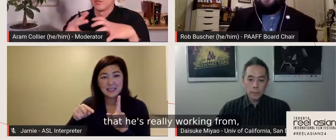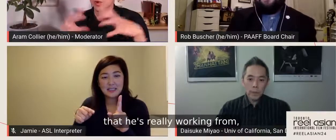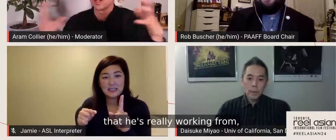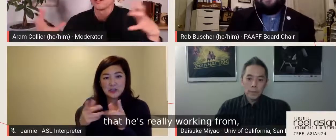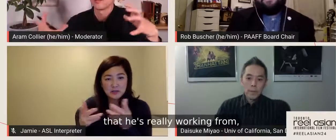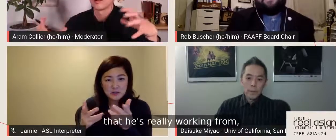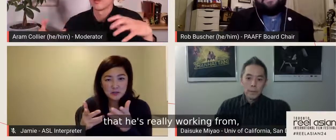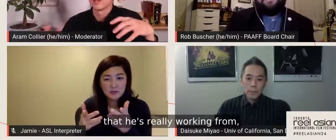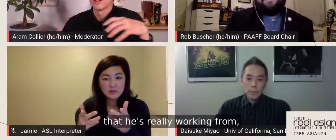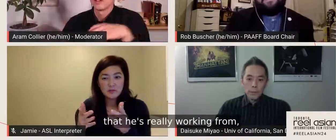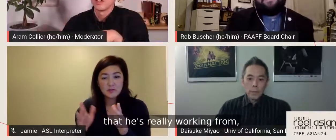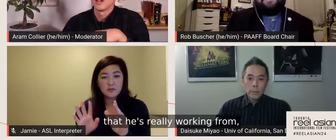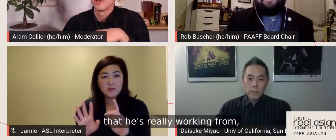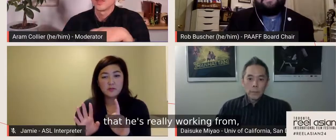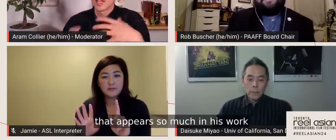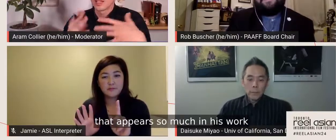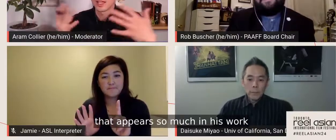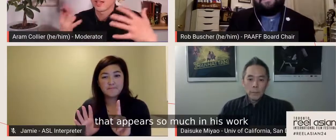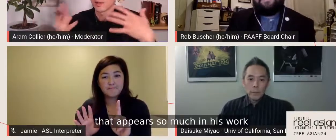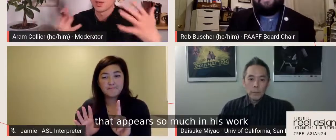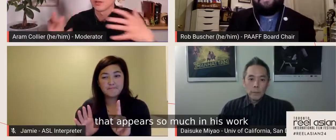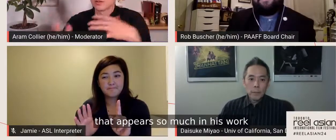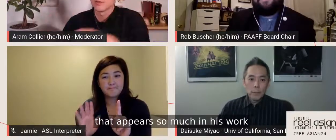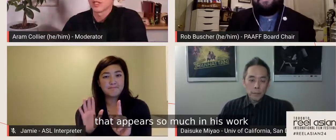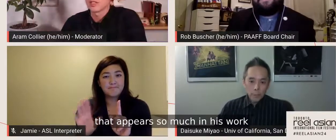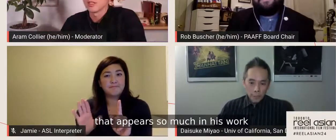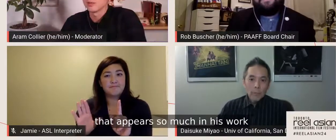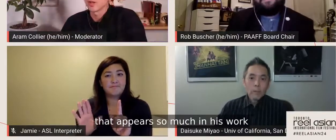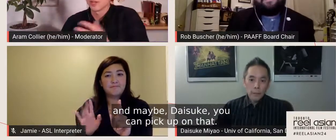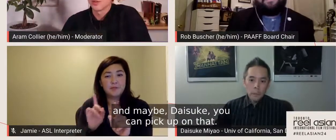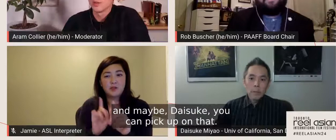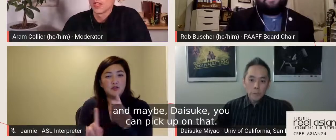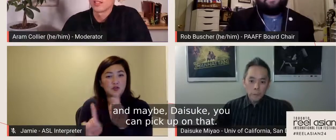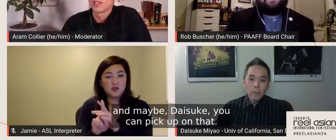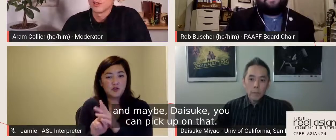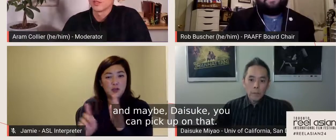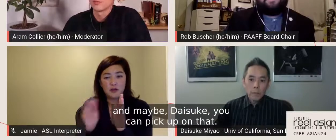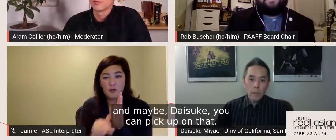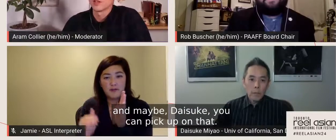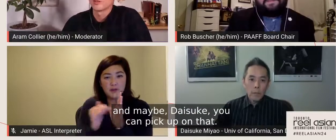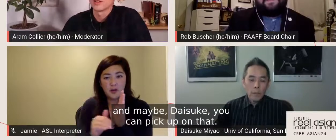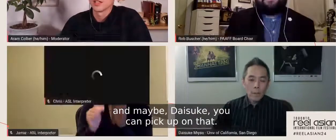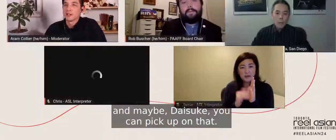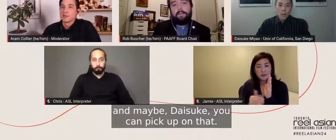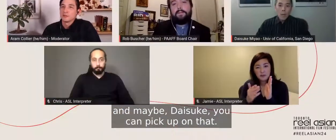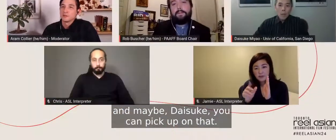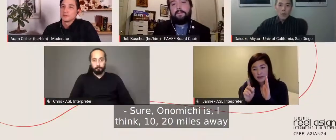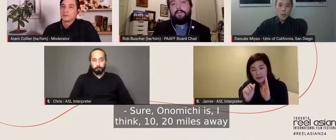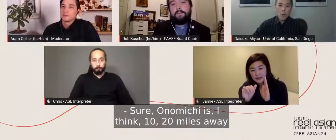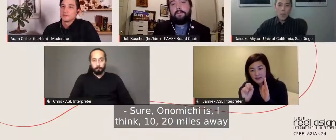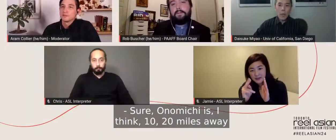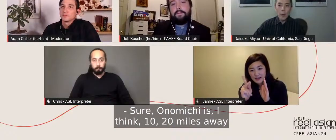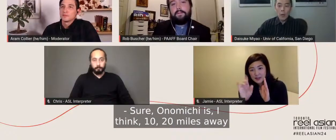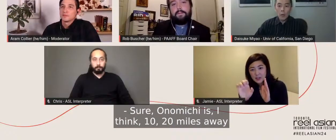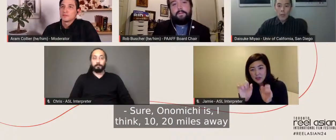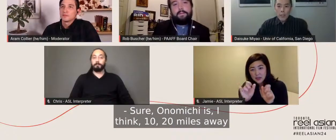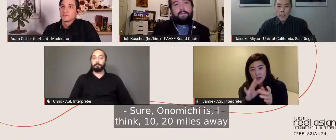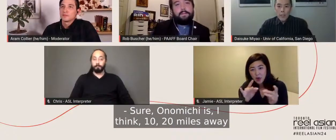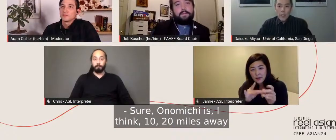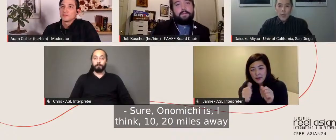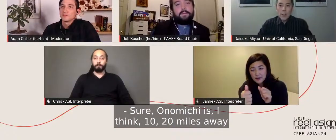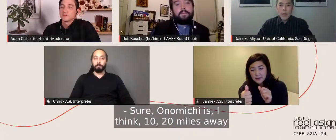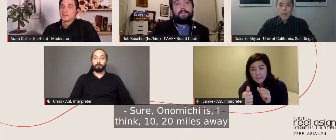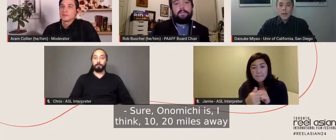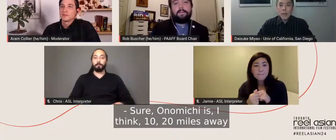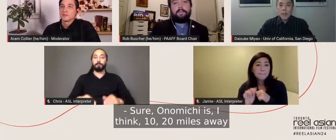really working from. That appears so much in his work, and maybe Daisuke, you can pick up on that. Sure.